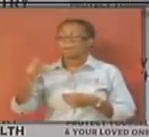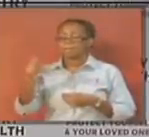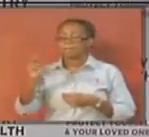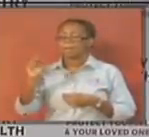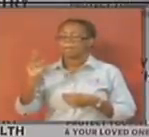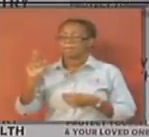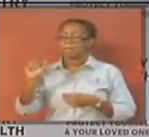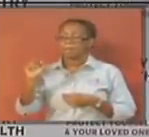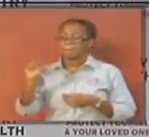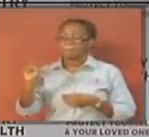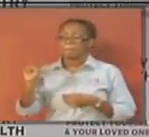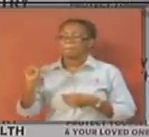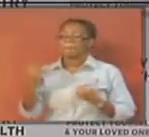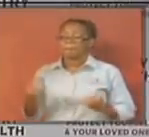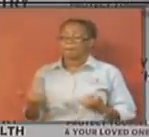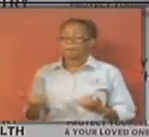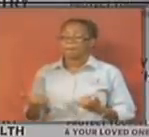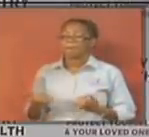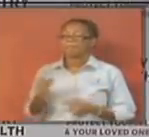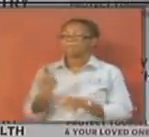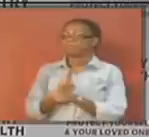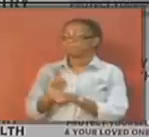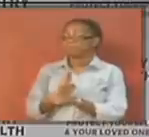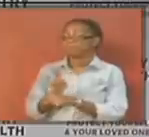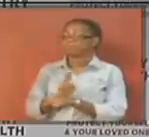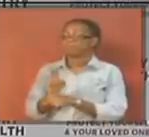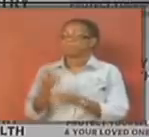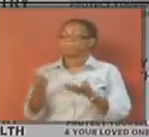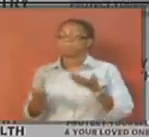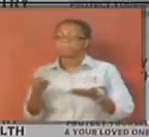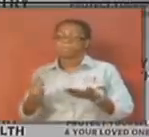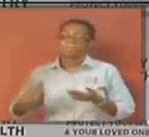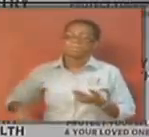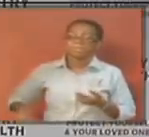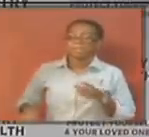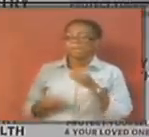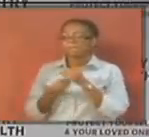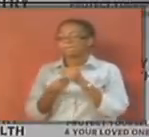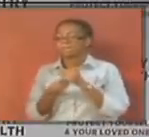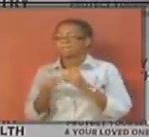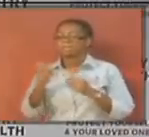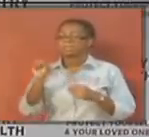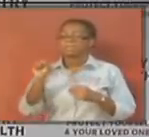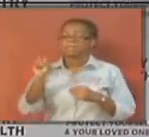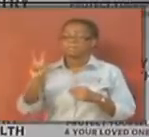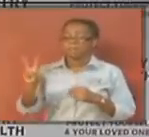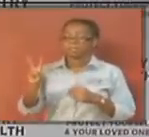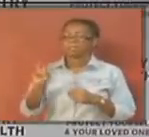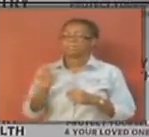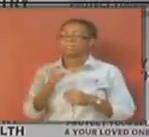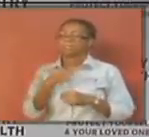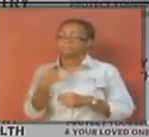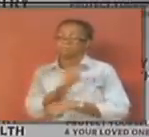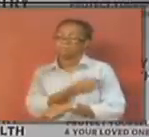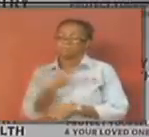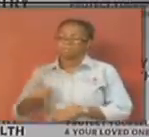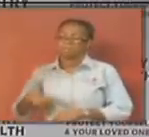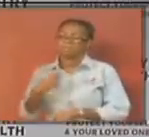Tobago. Thank you, CMO. We're coming close to the end of time this morning. Let's get a quick one question, please,